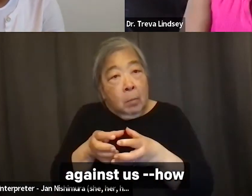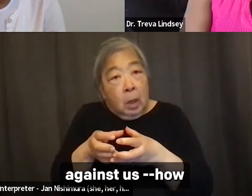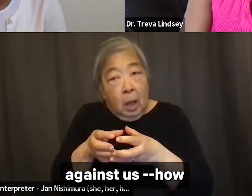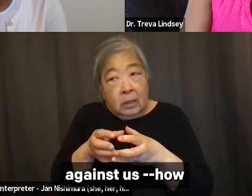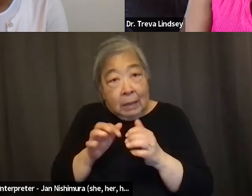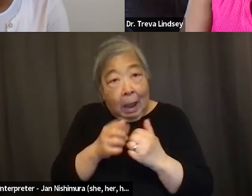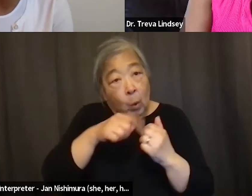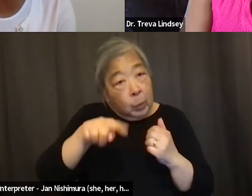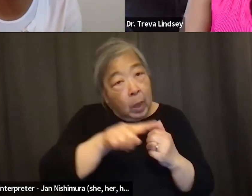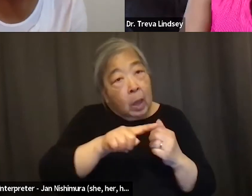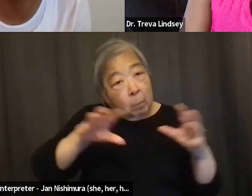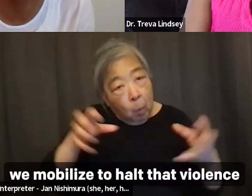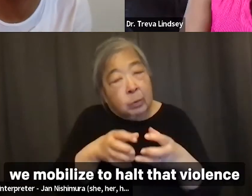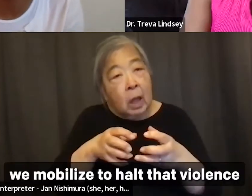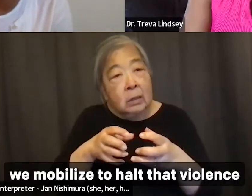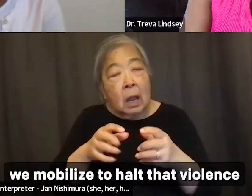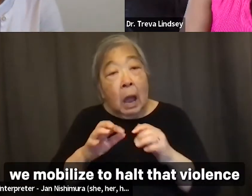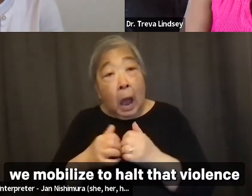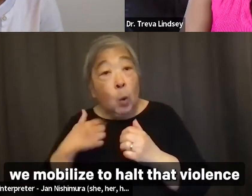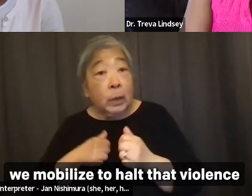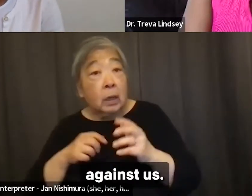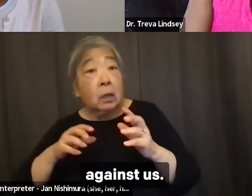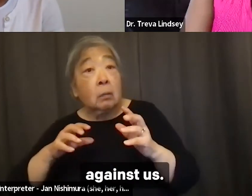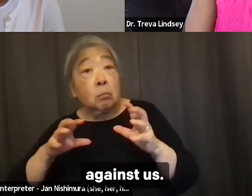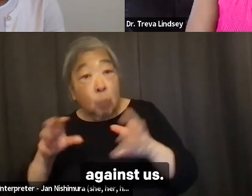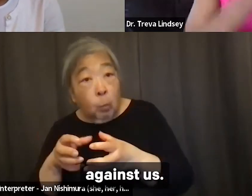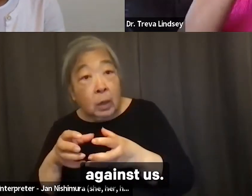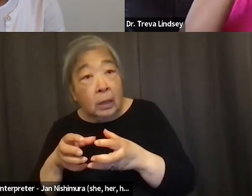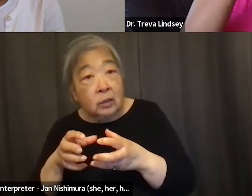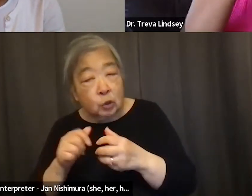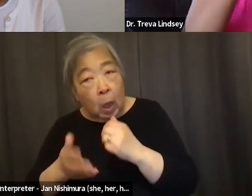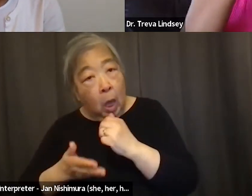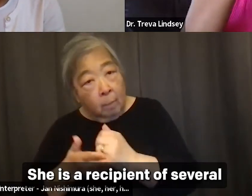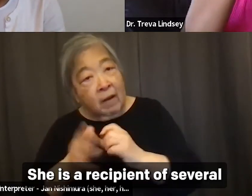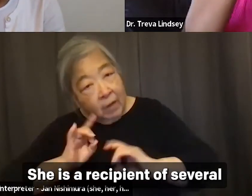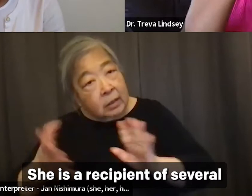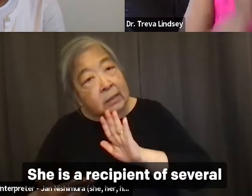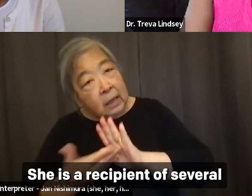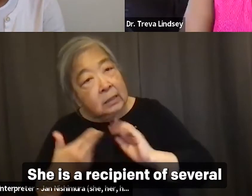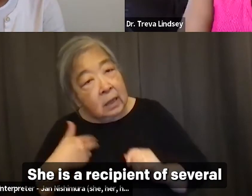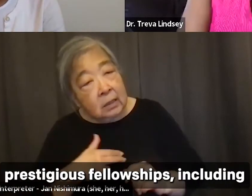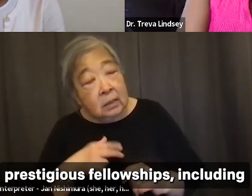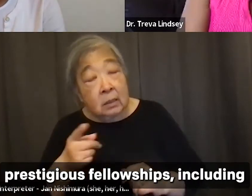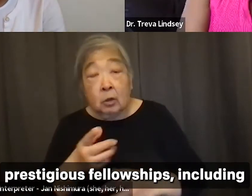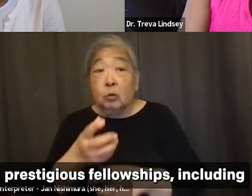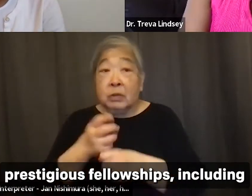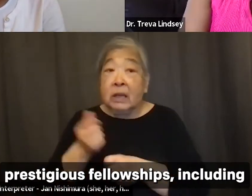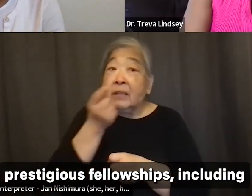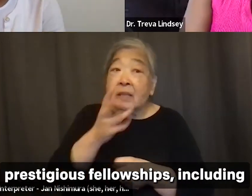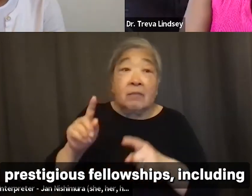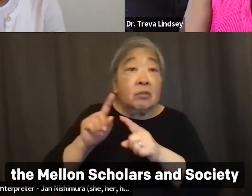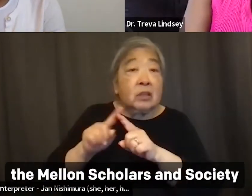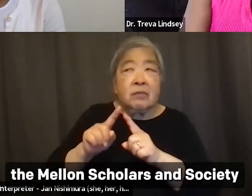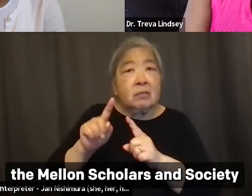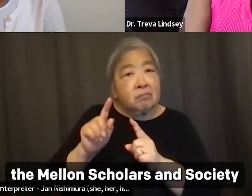us. How we mobilize to halt that violence against us. She's a recipient of several prestigious fellowships, including